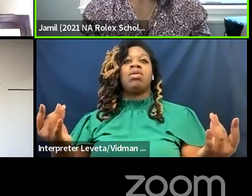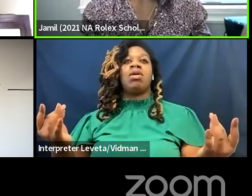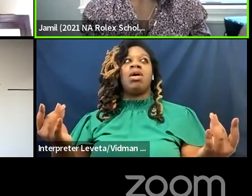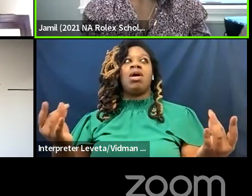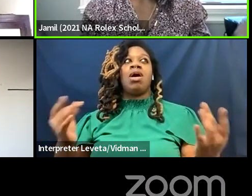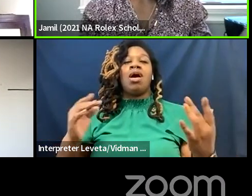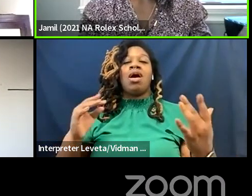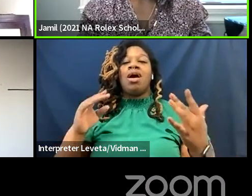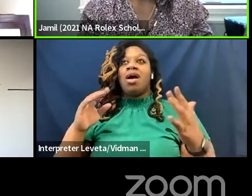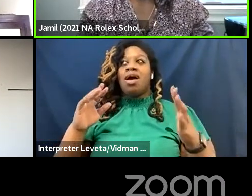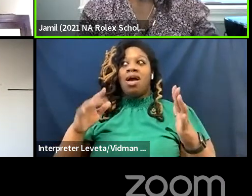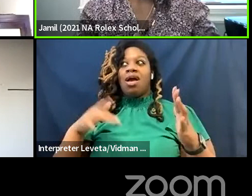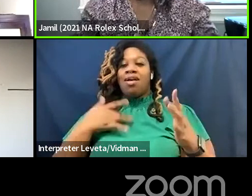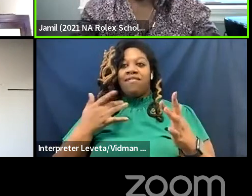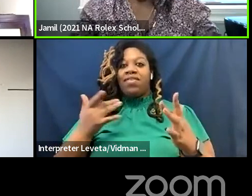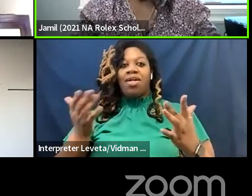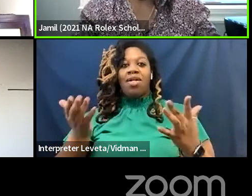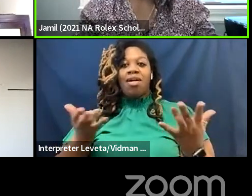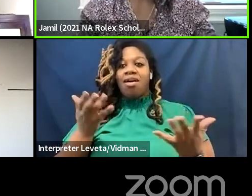is